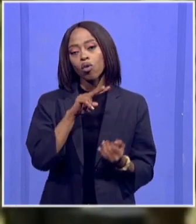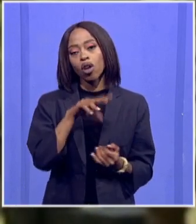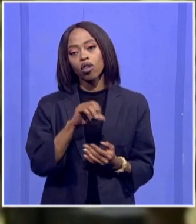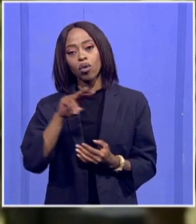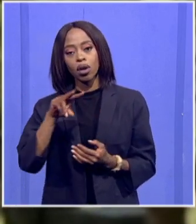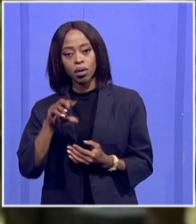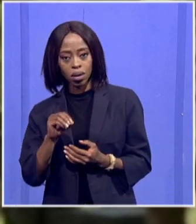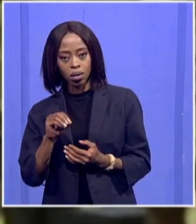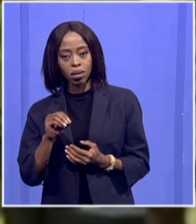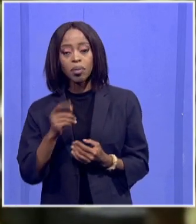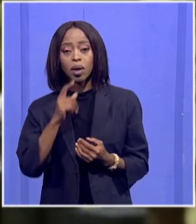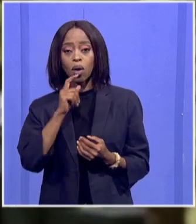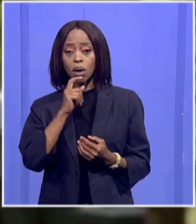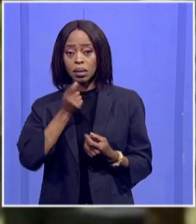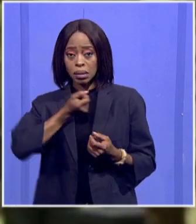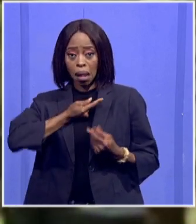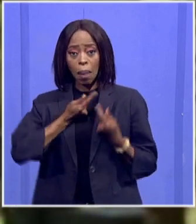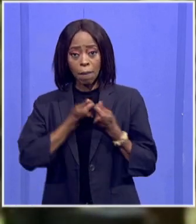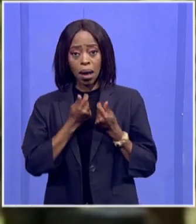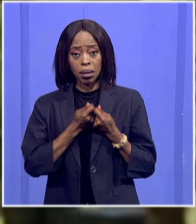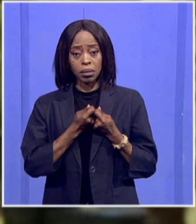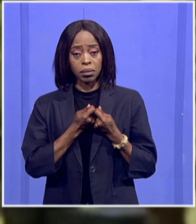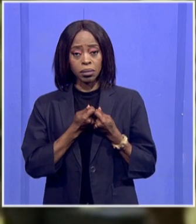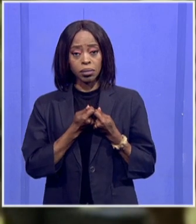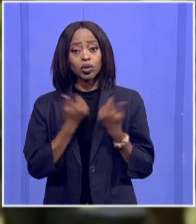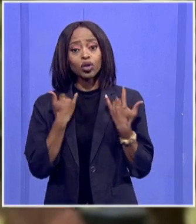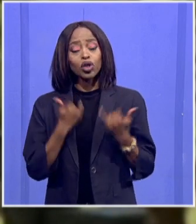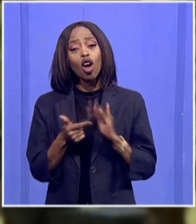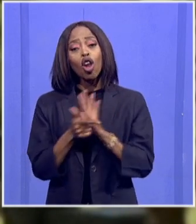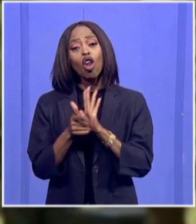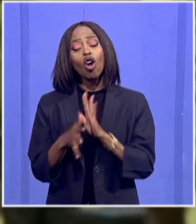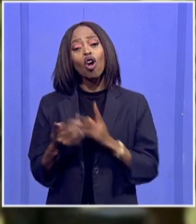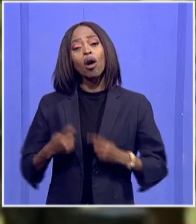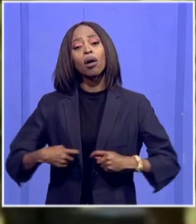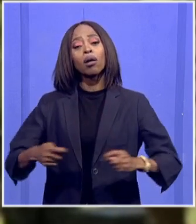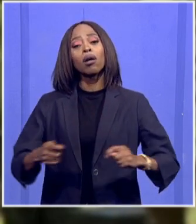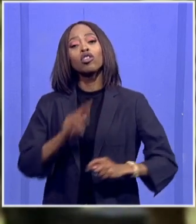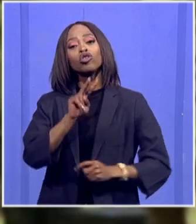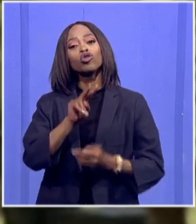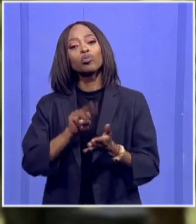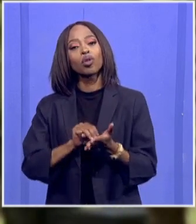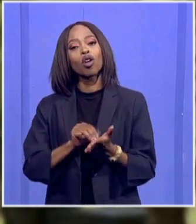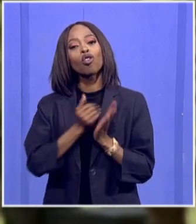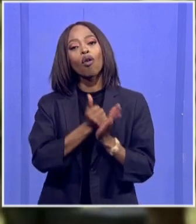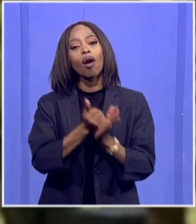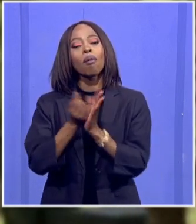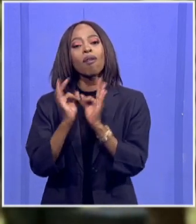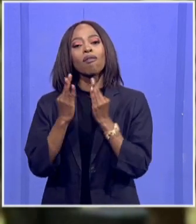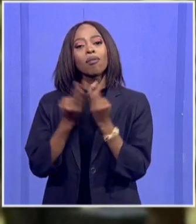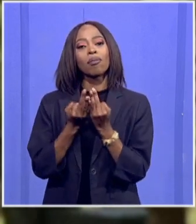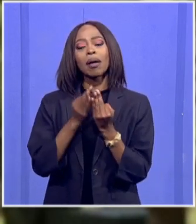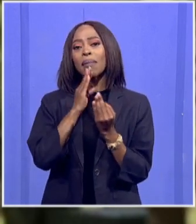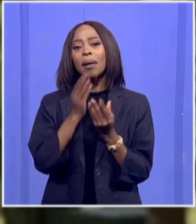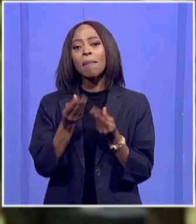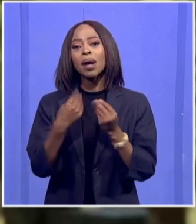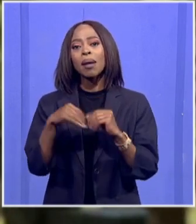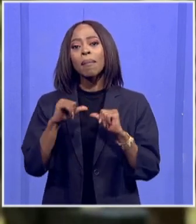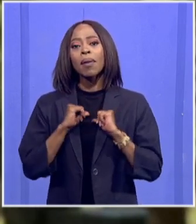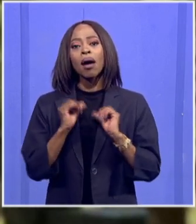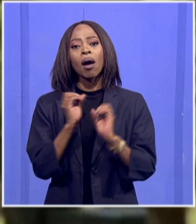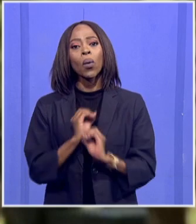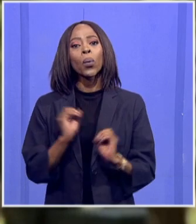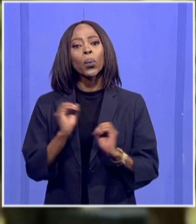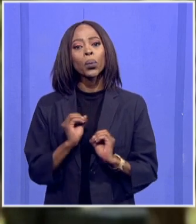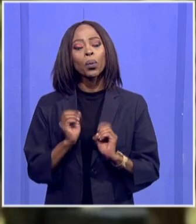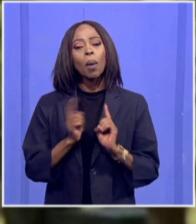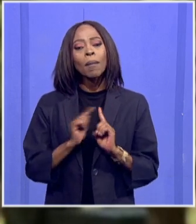date we spent direct legal costs in excess of 2 million rands. Not that we've got that money, but we are given